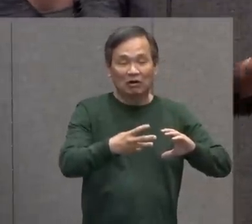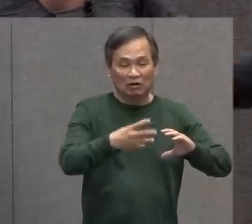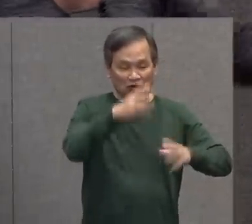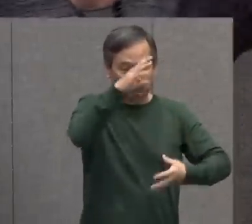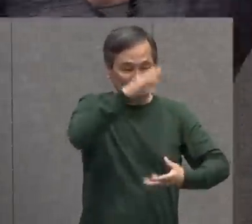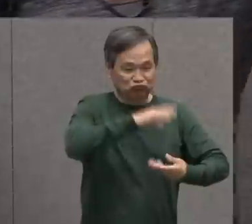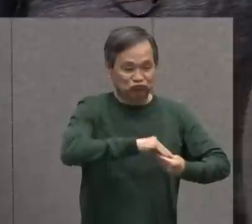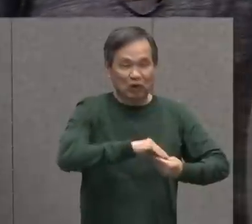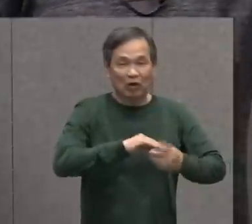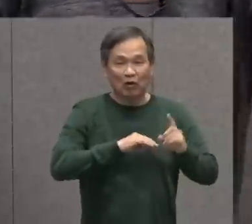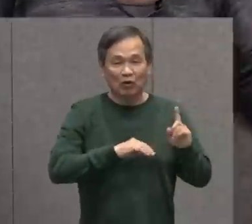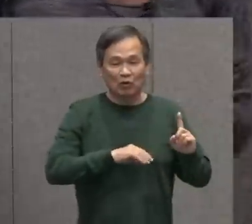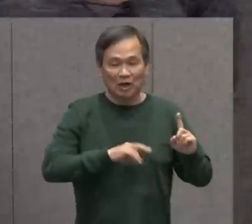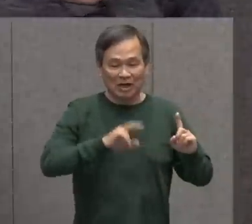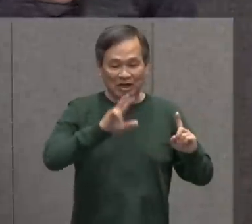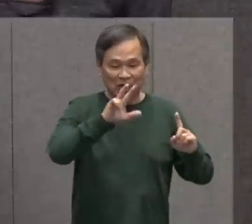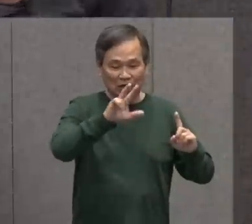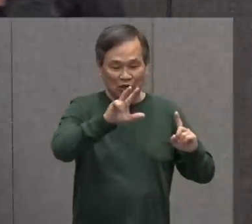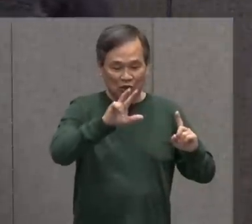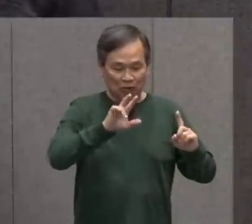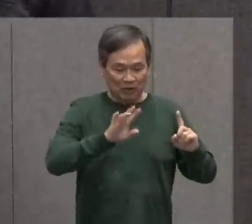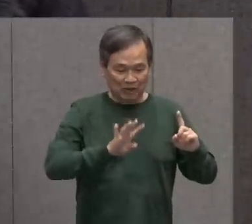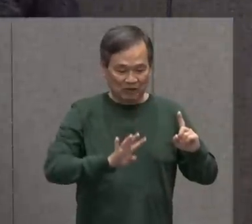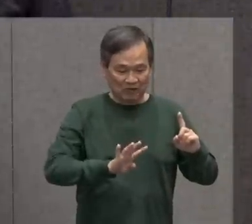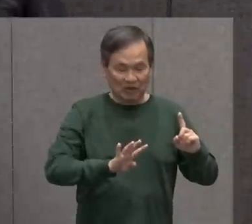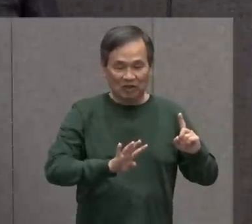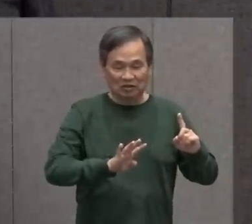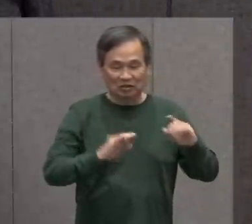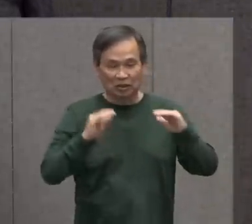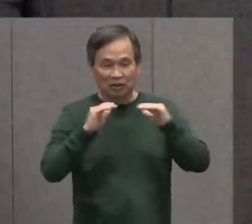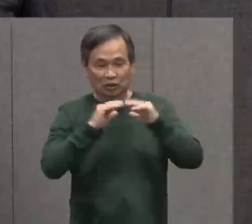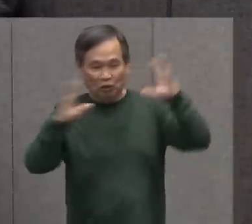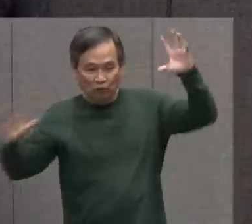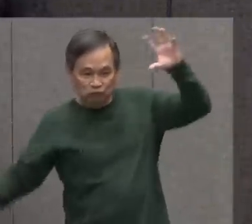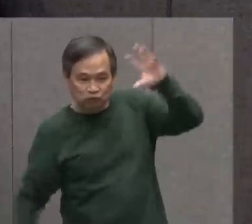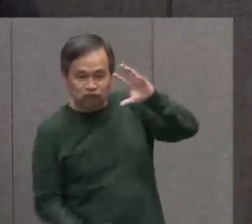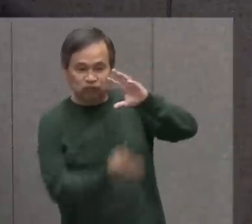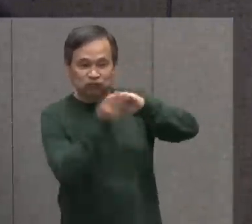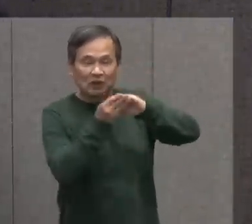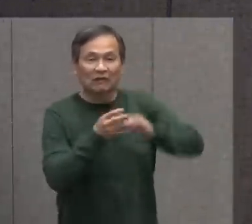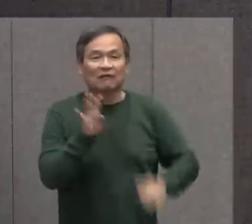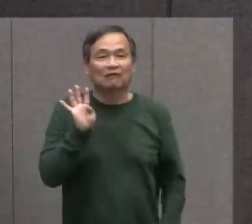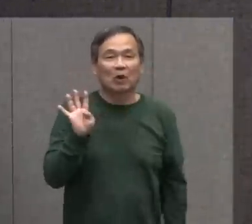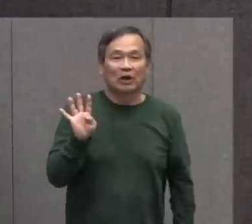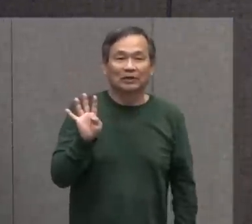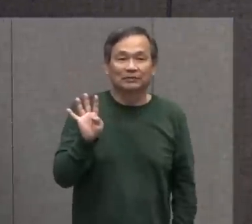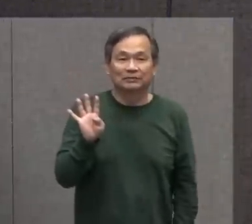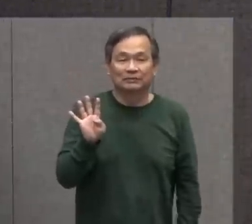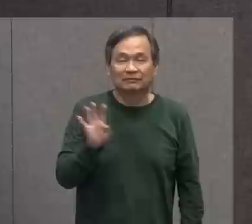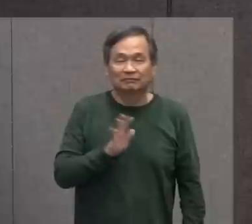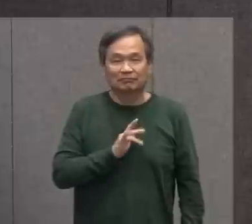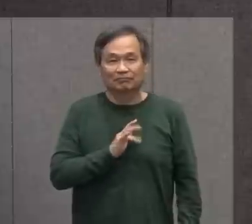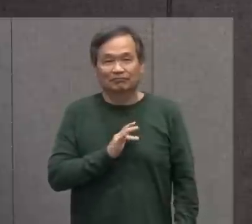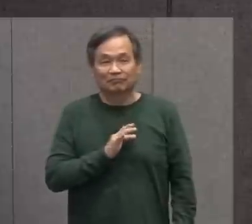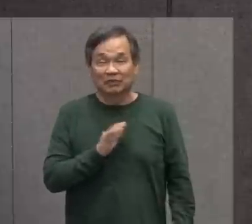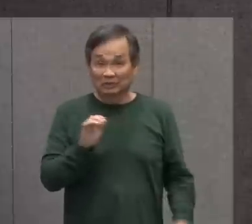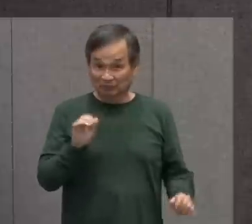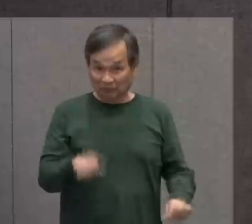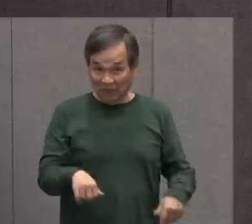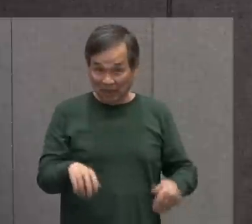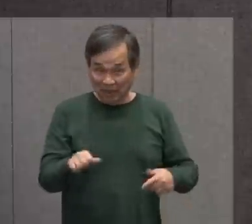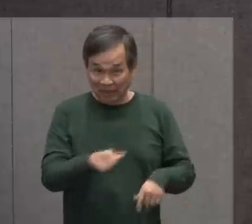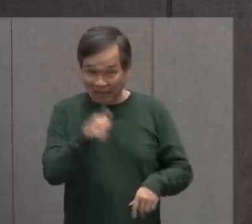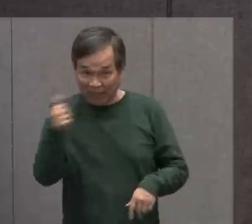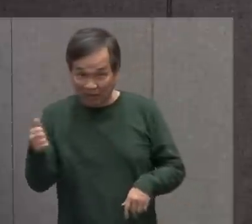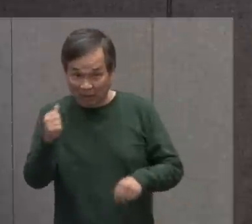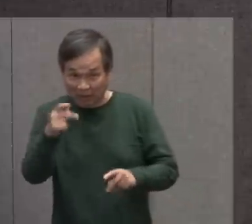looking for of 4. So that's one way to think about that. Let's try